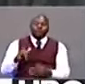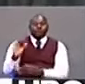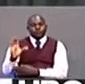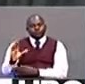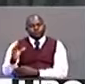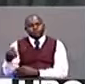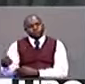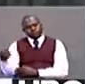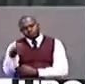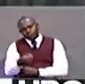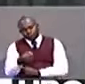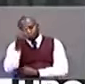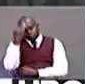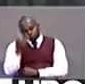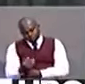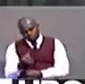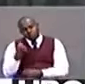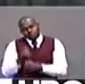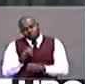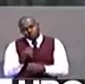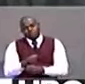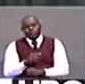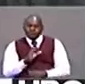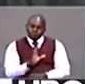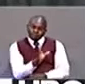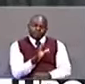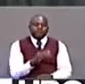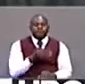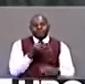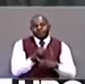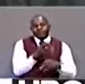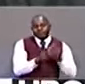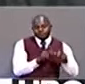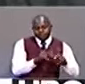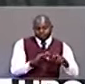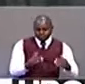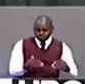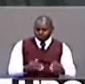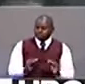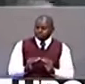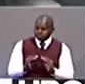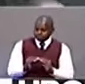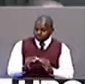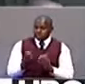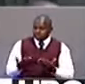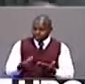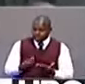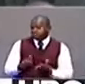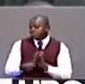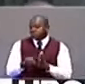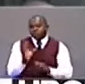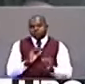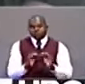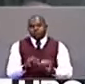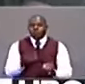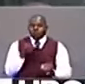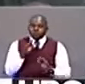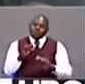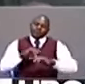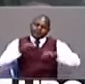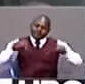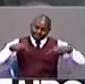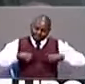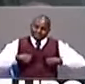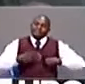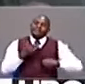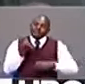company recruit them, because actually they were working for them even before. And when I met them, they actually had no problem. They said, for us, all